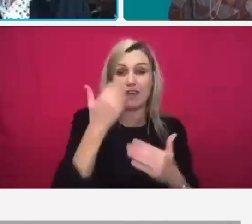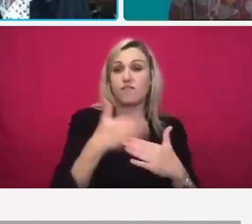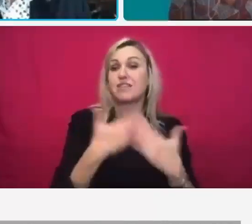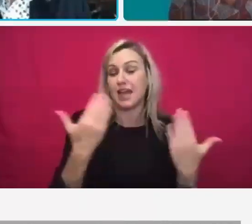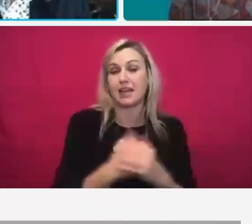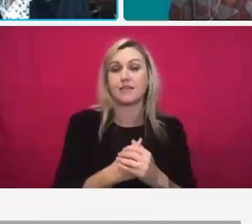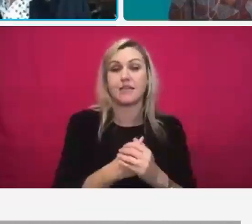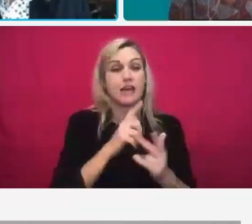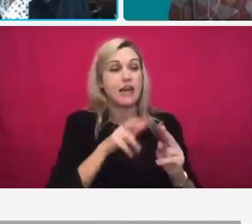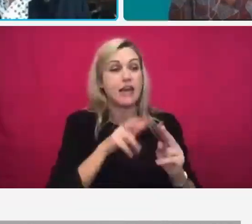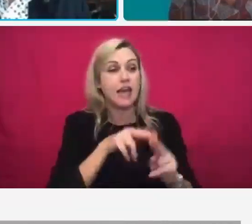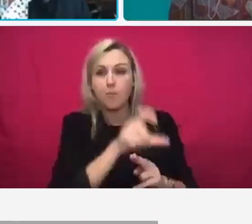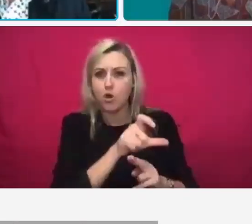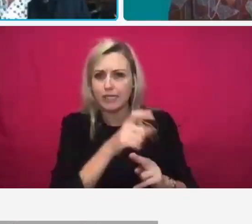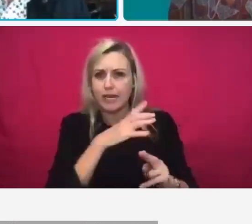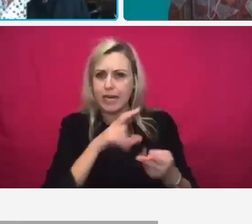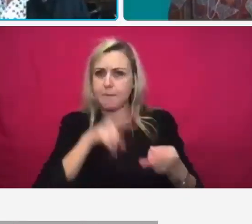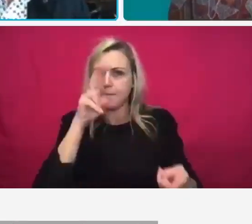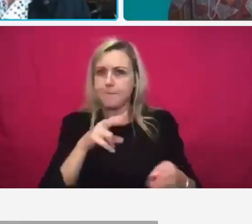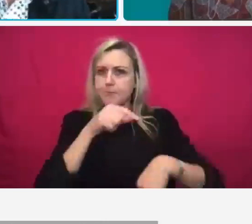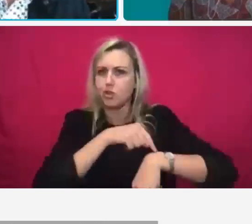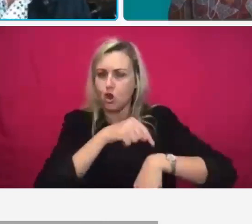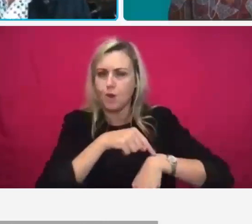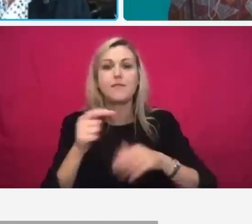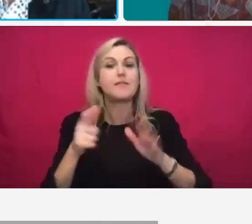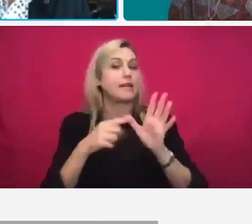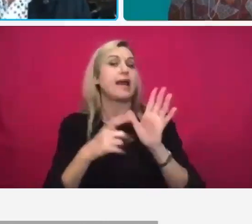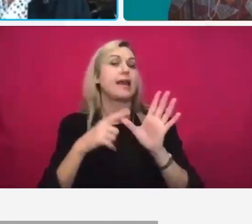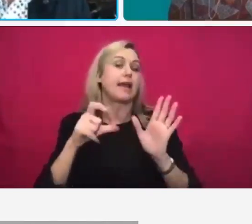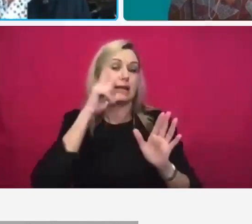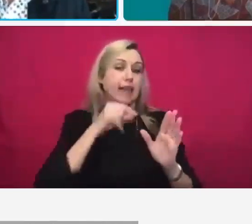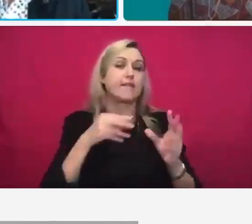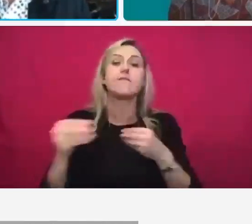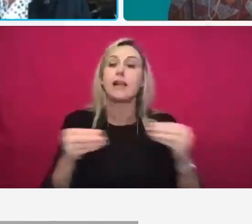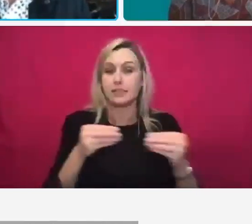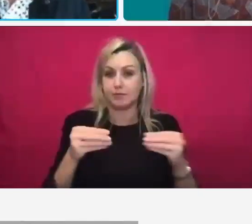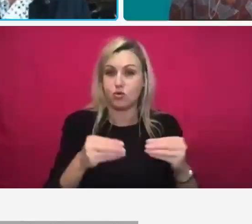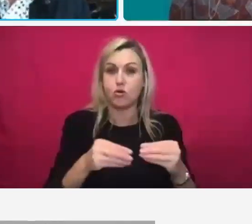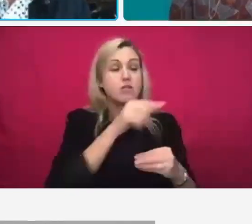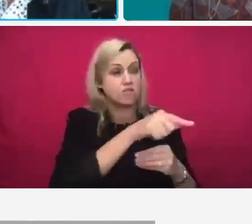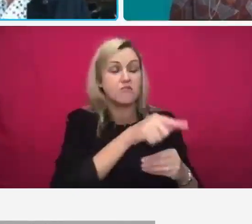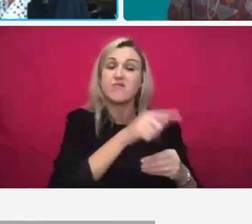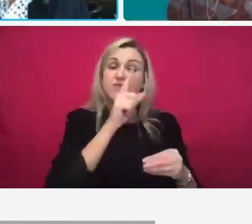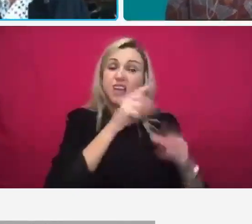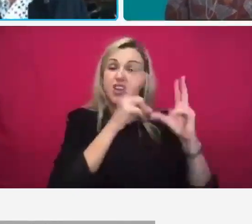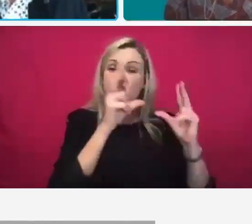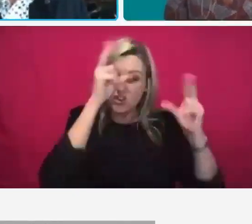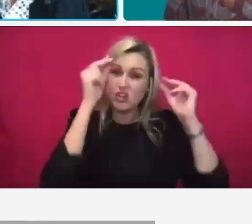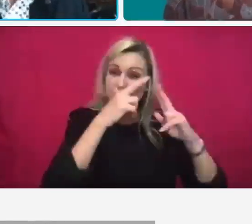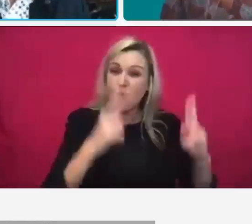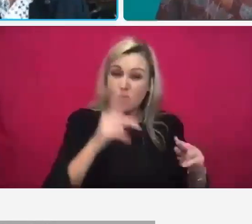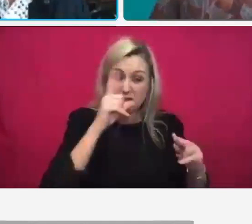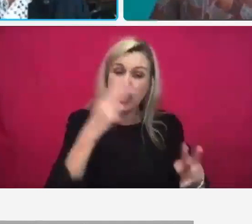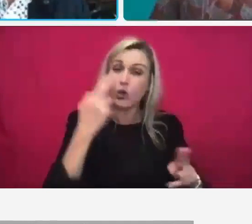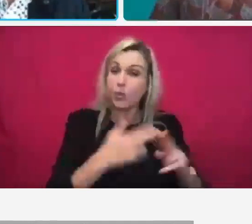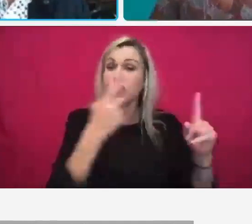someone's needs change, then actually ANAC has in it the flexibility for providers to immediately change their needs. So that's the first part of